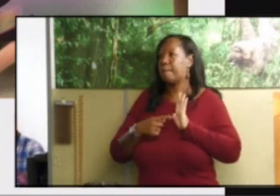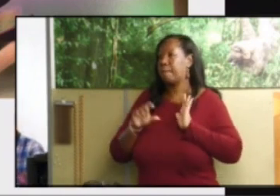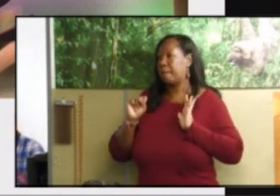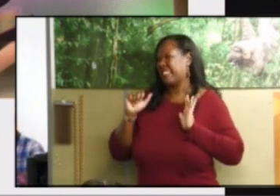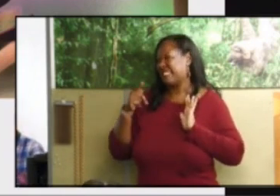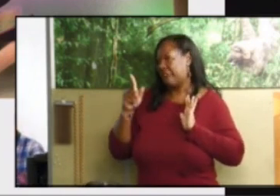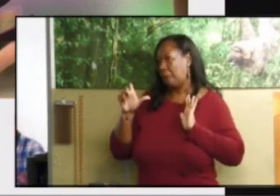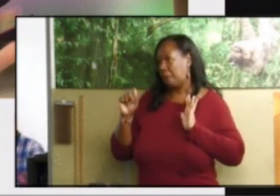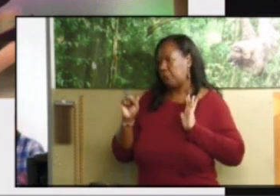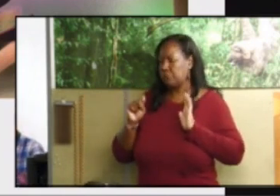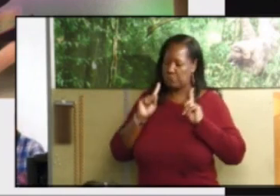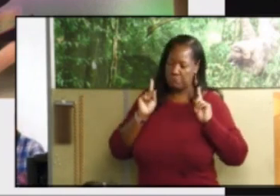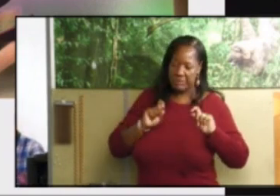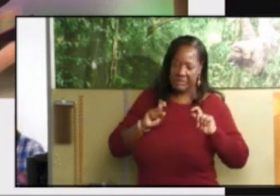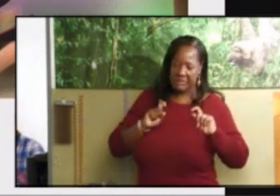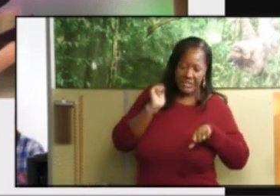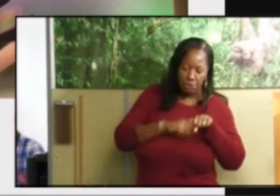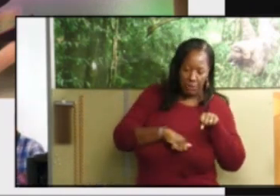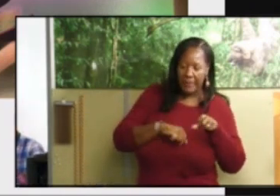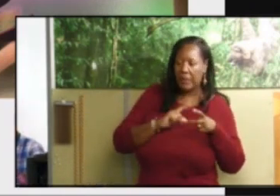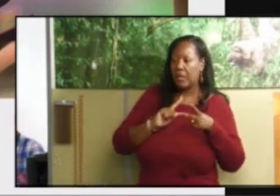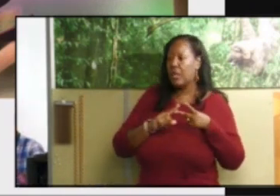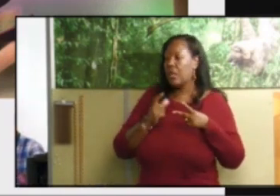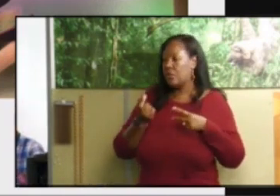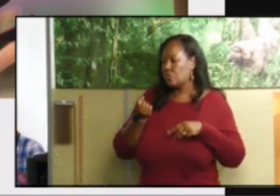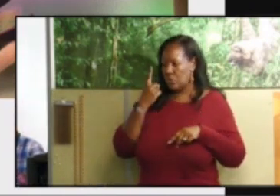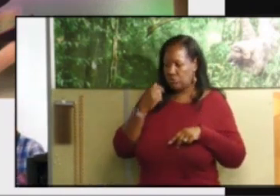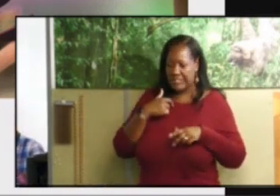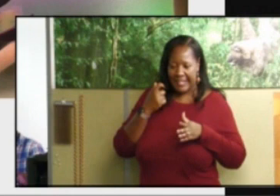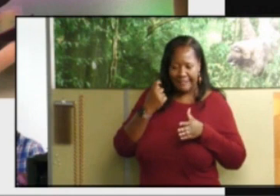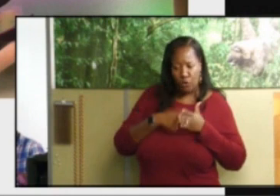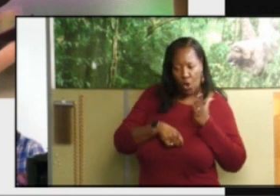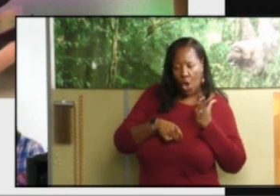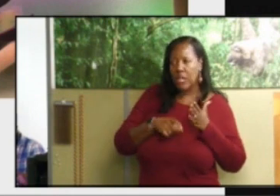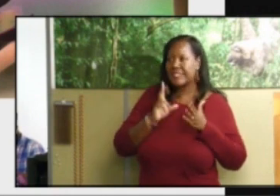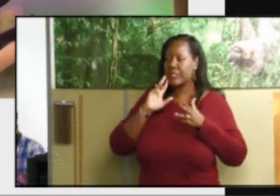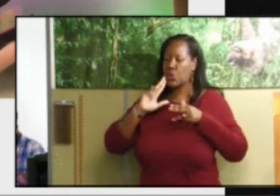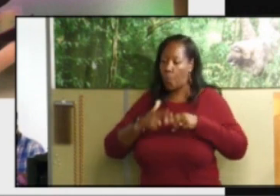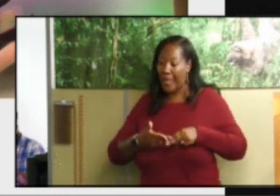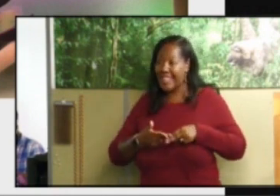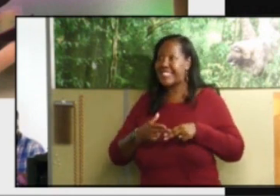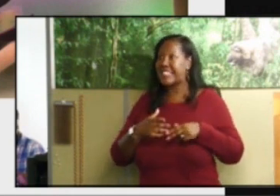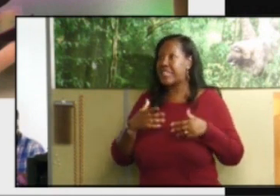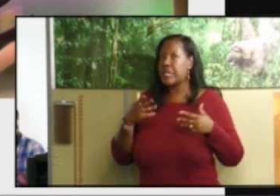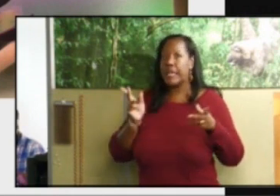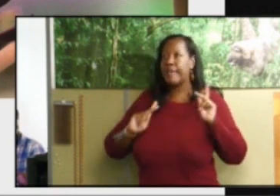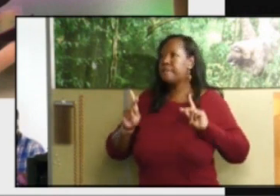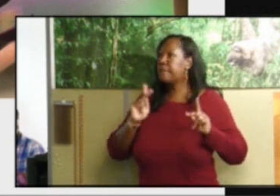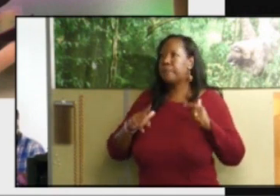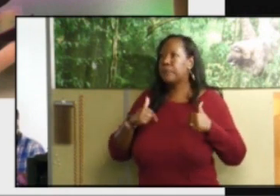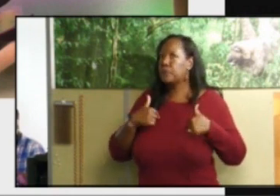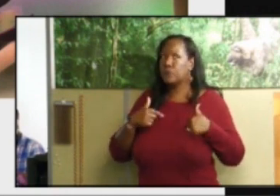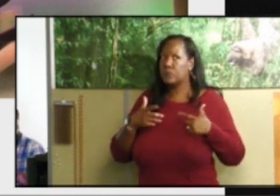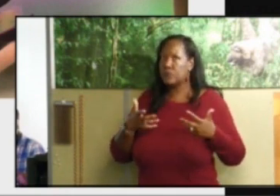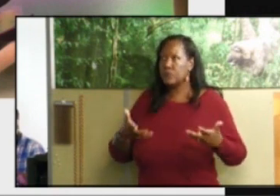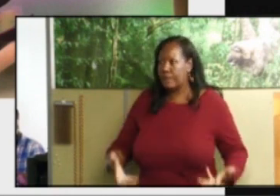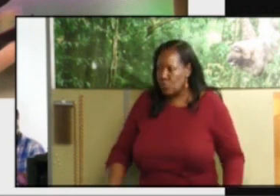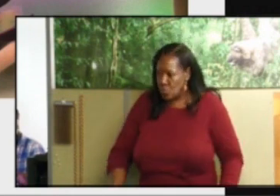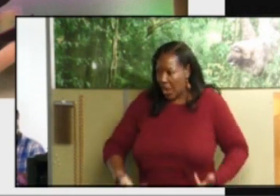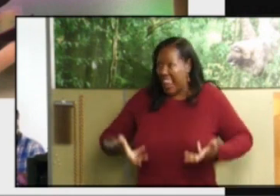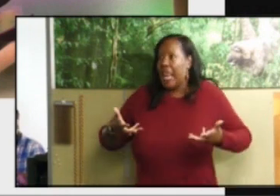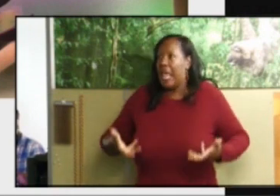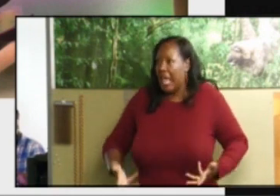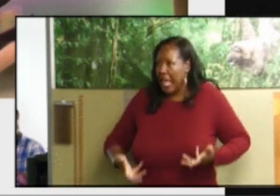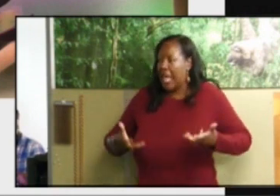durability, understand the cost effectiveness, understand weight. You think about people putting it together that don't do this every day, lifting things up and